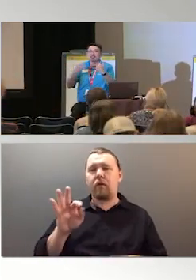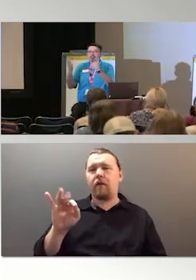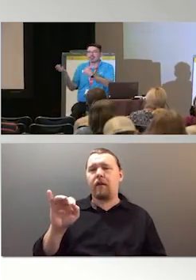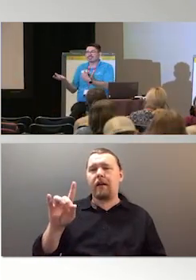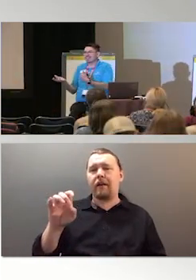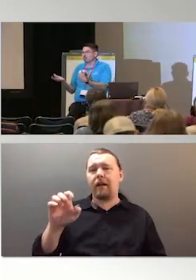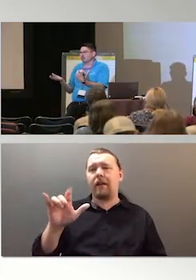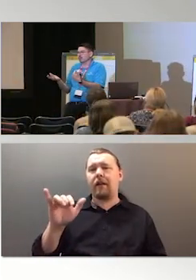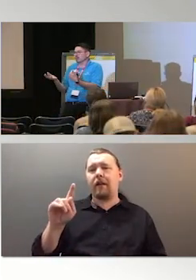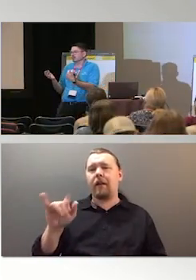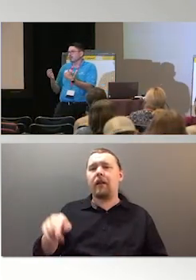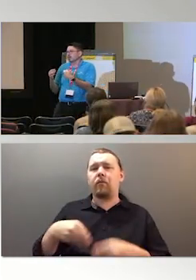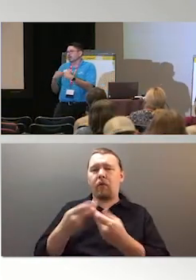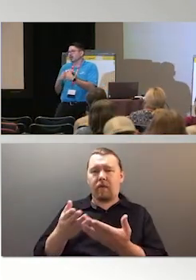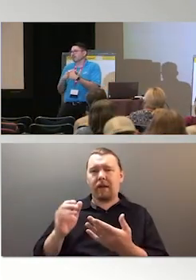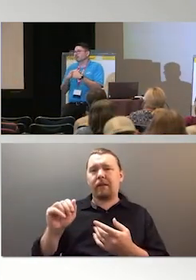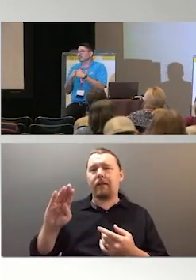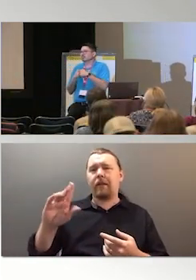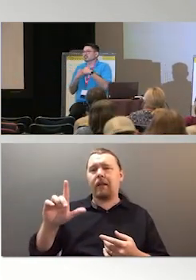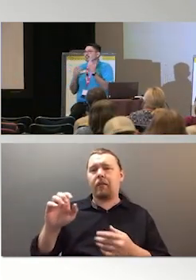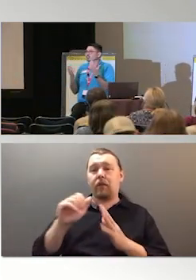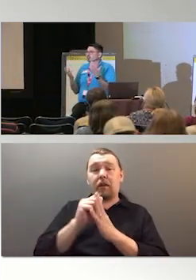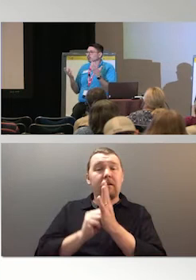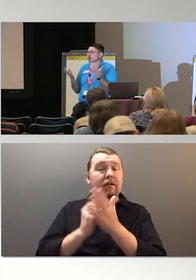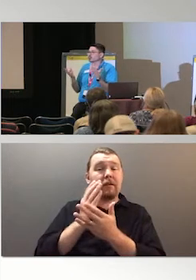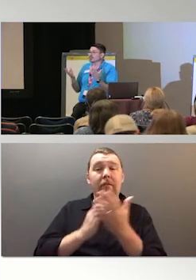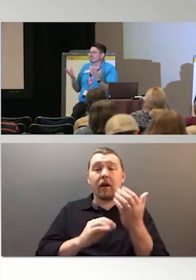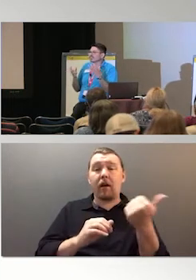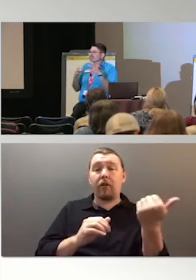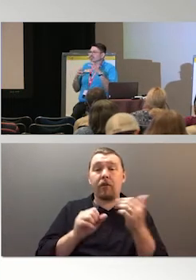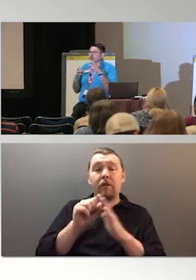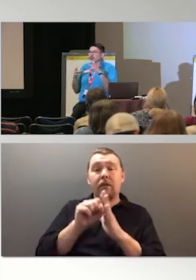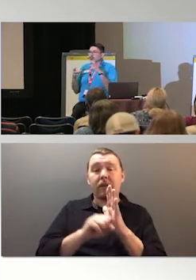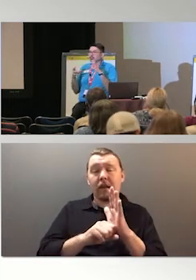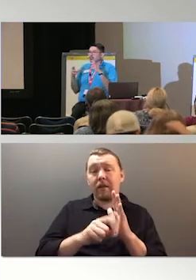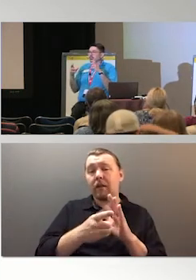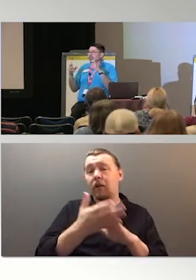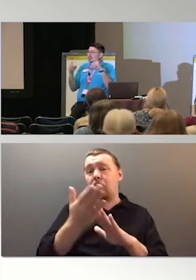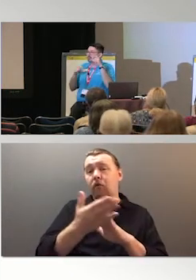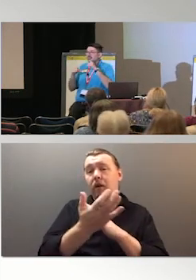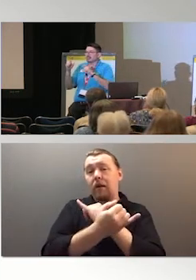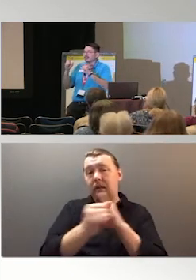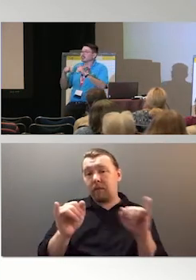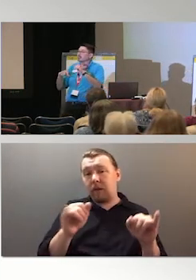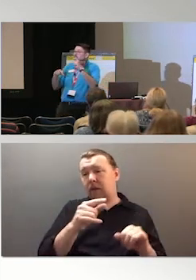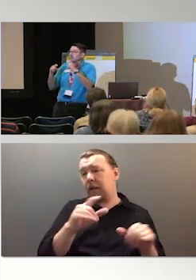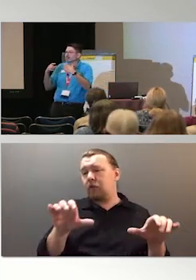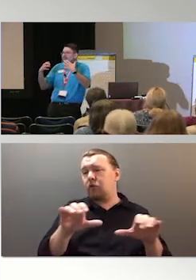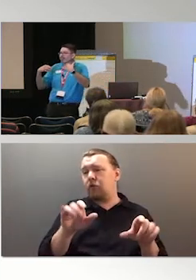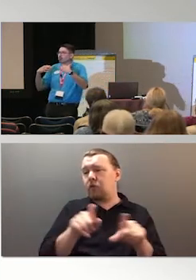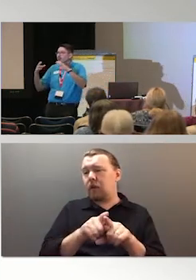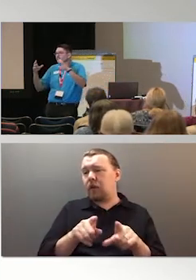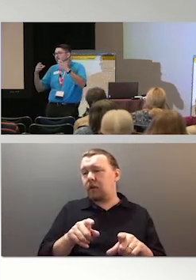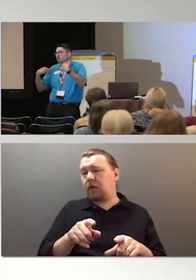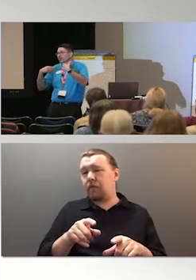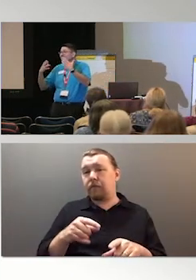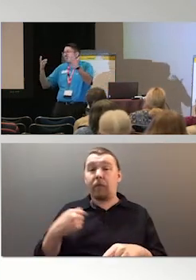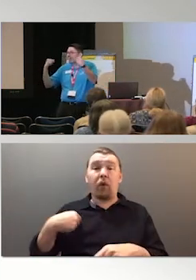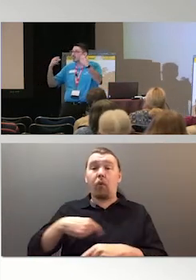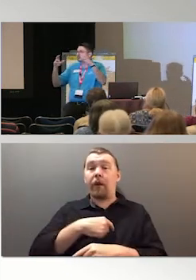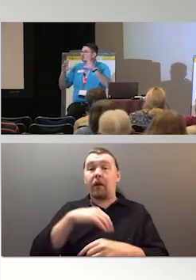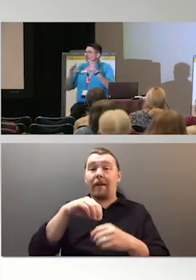example, provides ABLE accounts. Some states are unique in that they're run independently, and they do kind of like